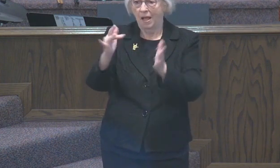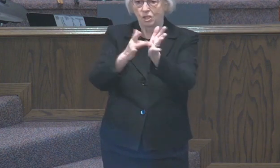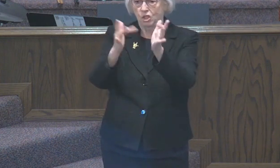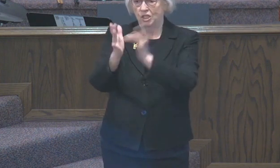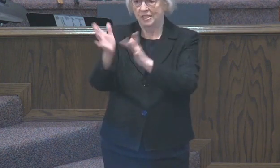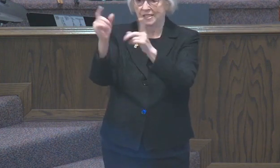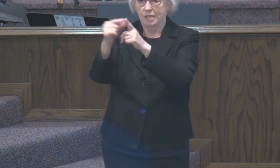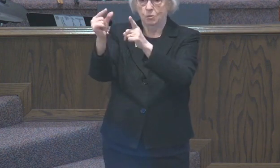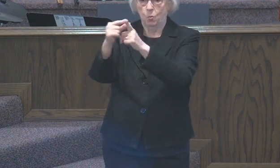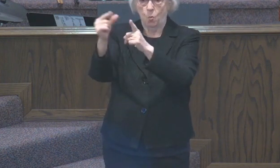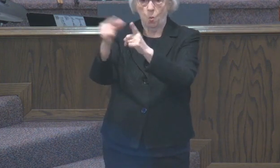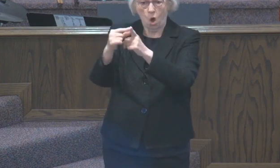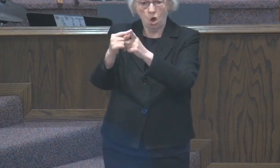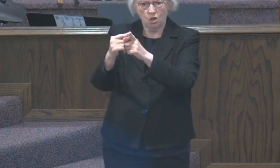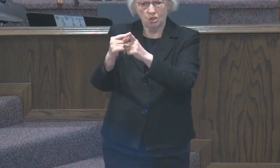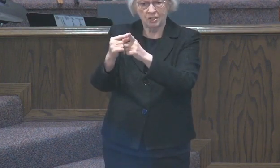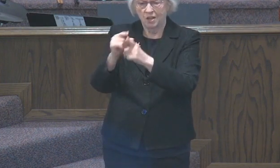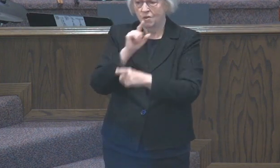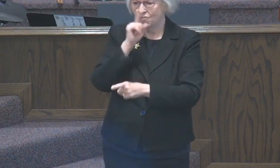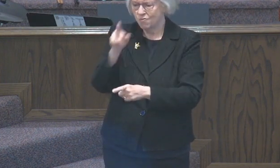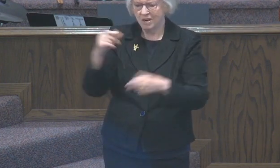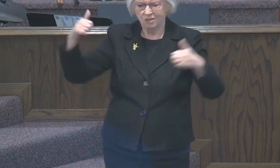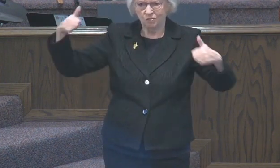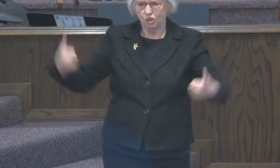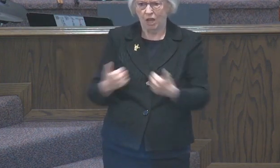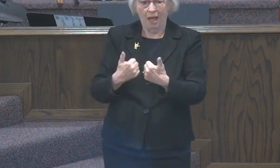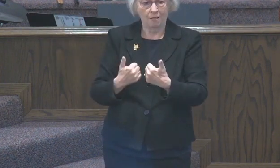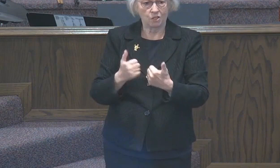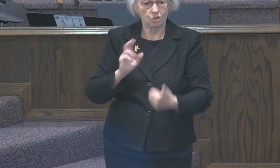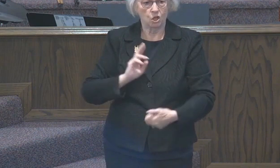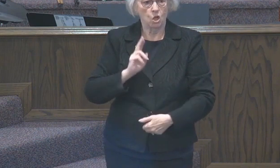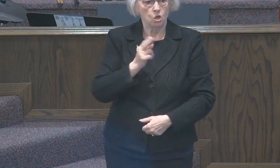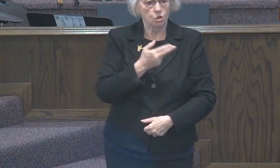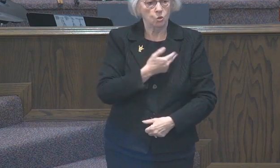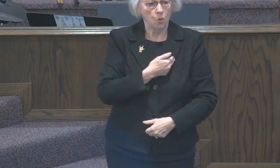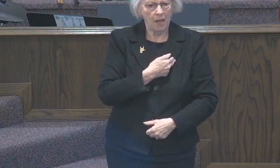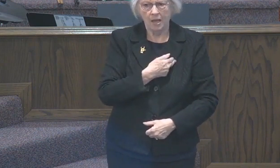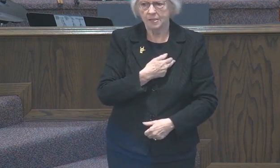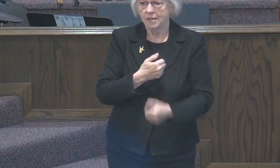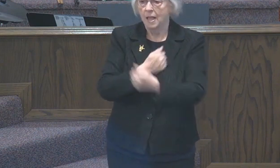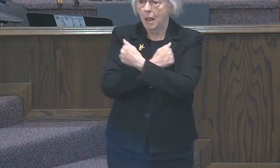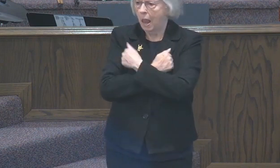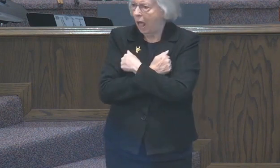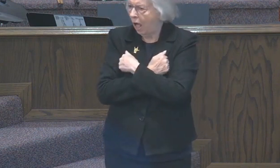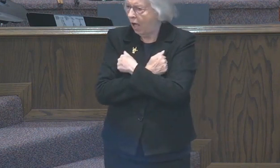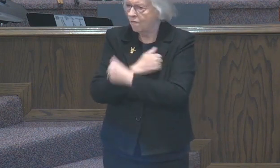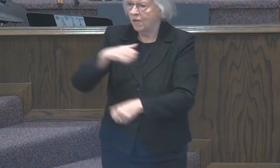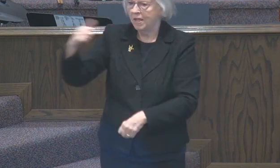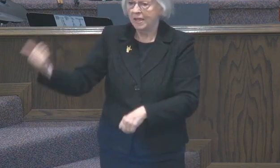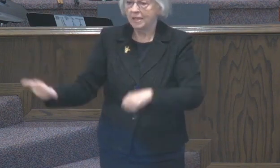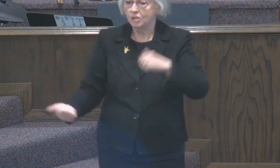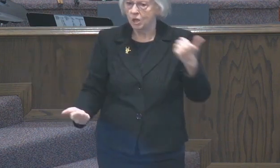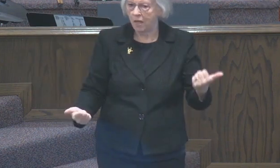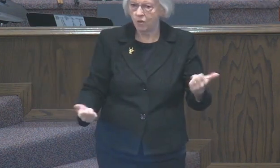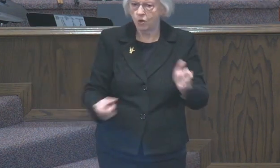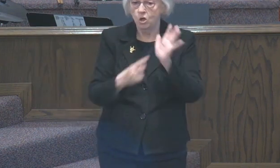to come to the end, really, of his most practical teaching today, and then he's going to give us